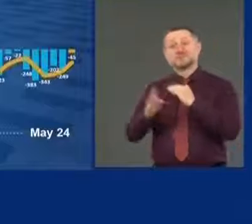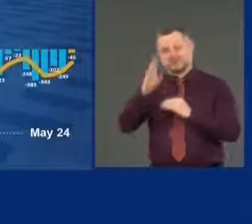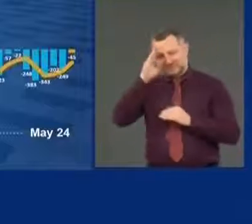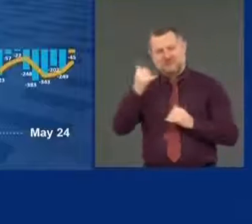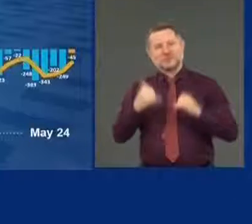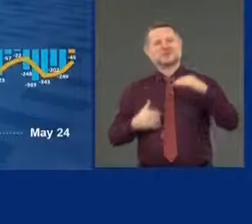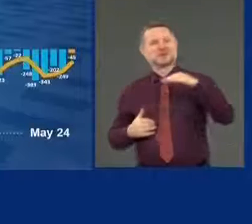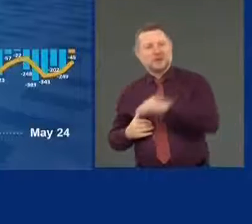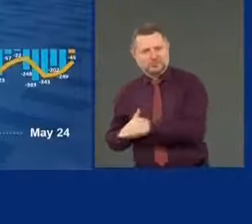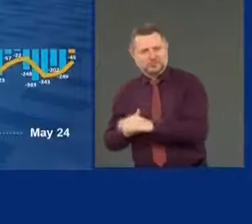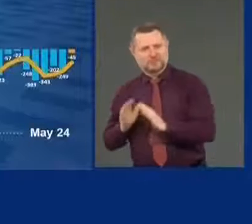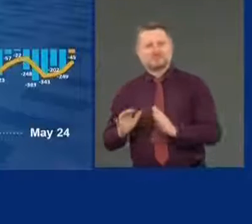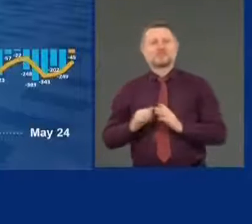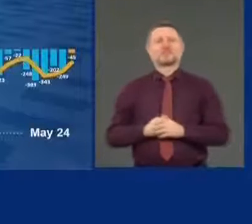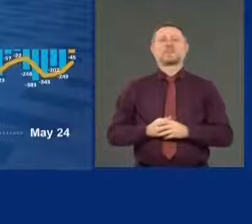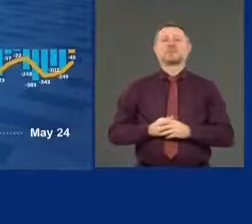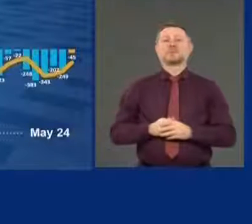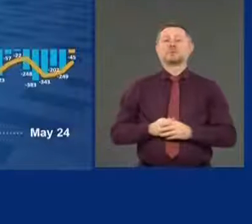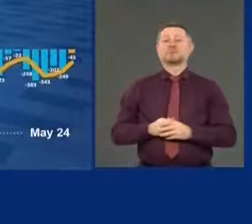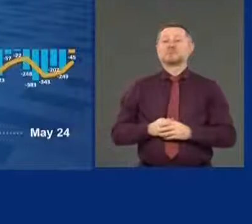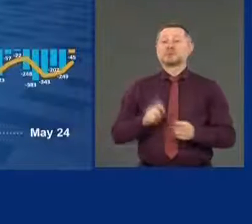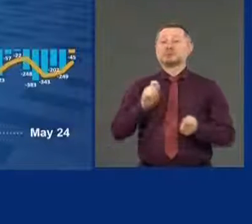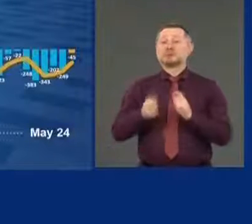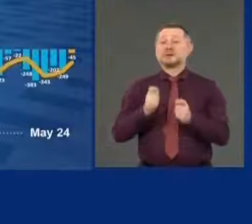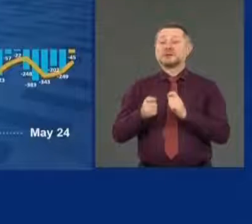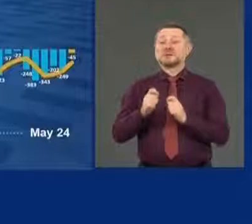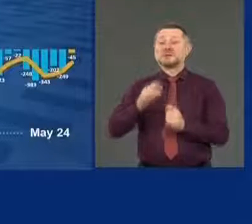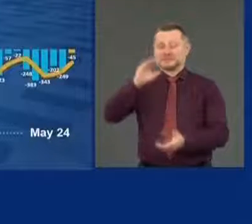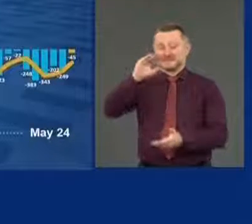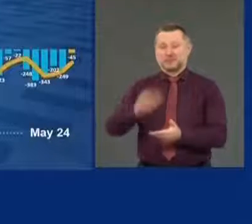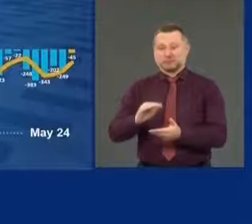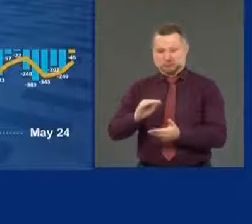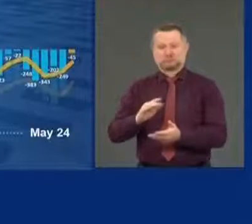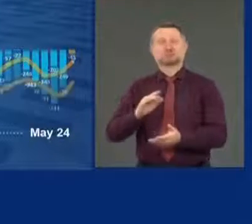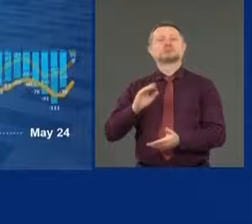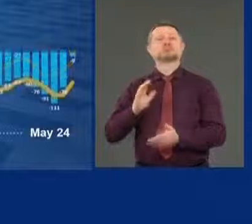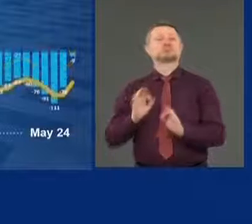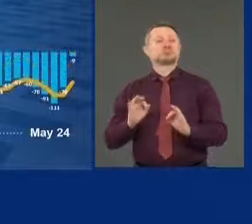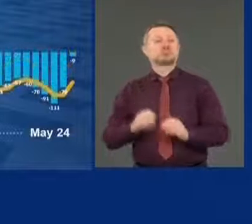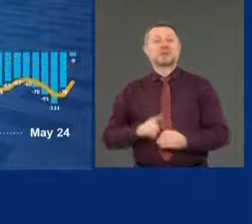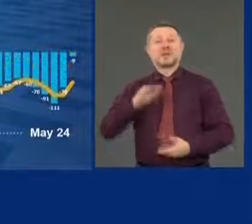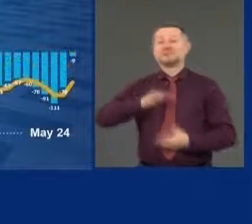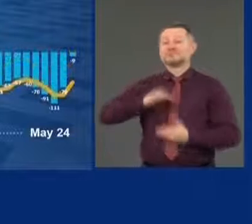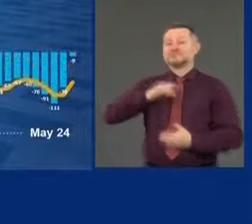down. The net change in hospitalizations is down.